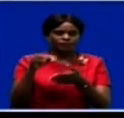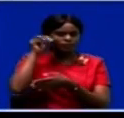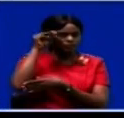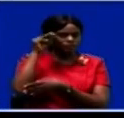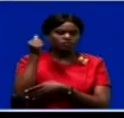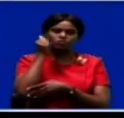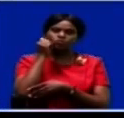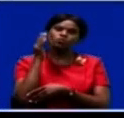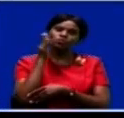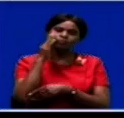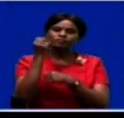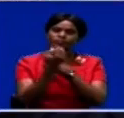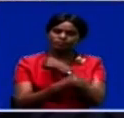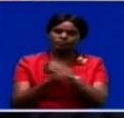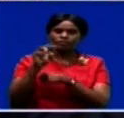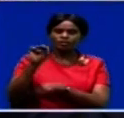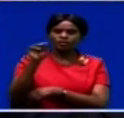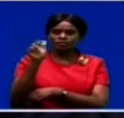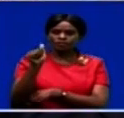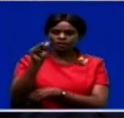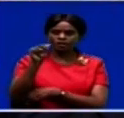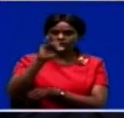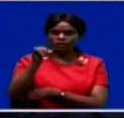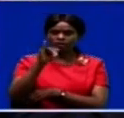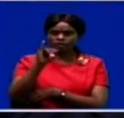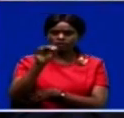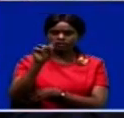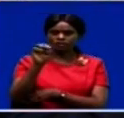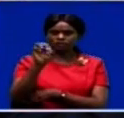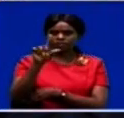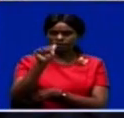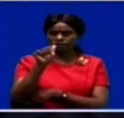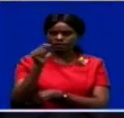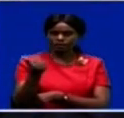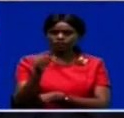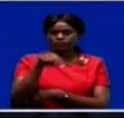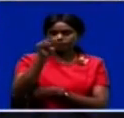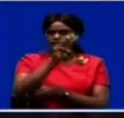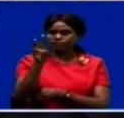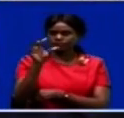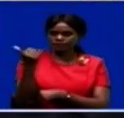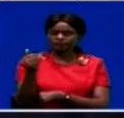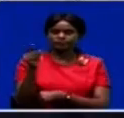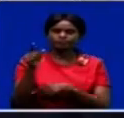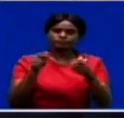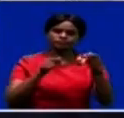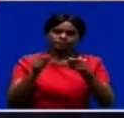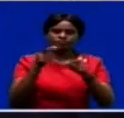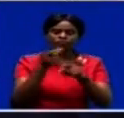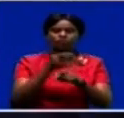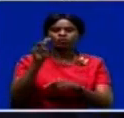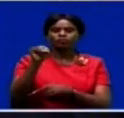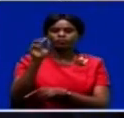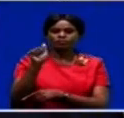Home Affairs, Willis Manjimela, becomes Permanent Secretary for Northwestern Province, taking over from Ephraim Mateo,